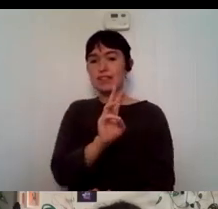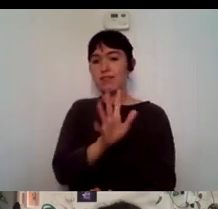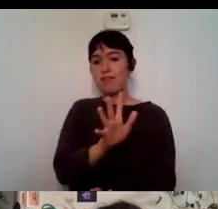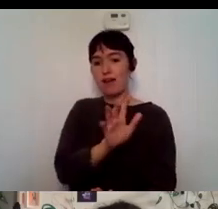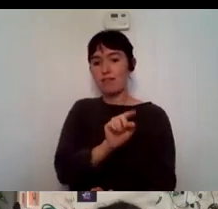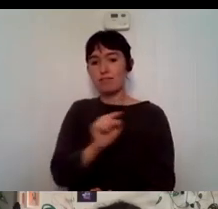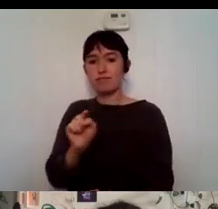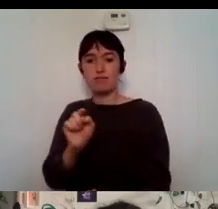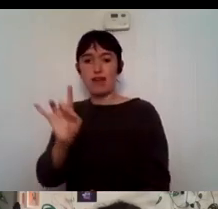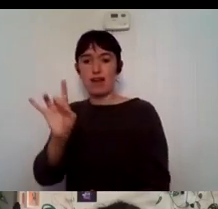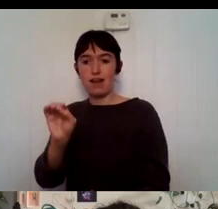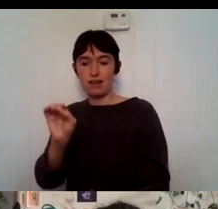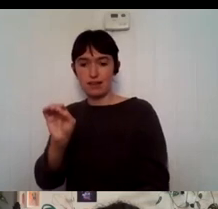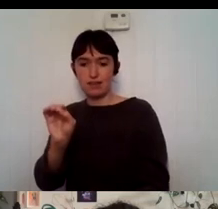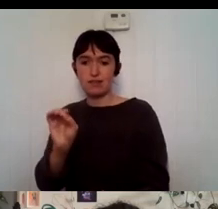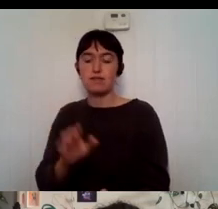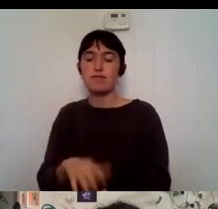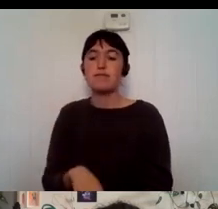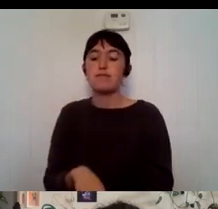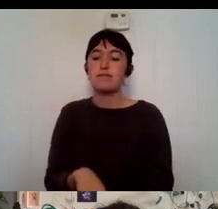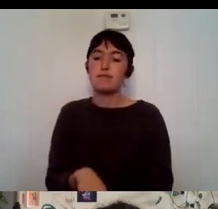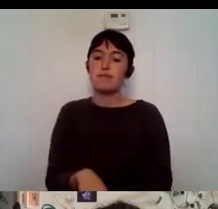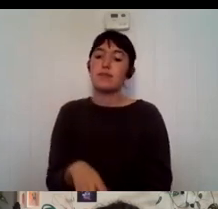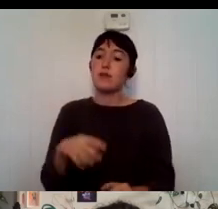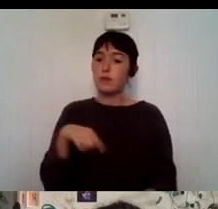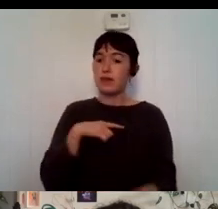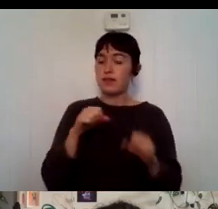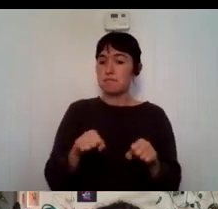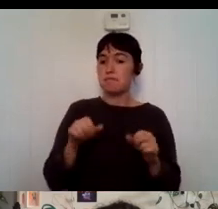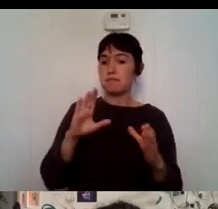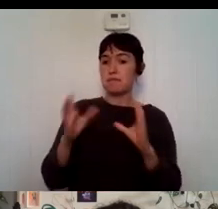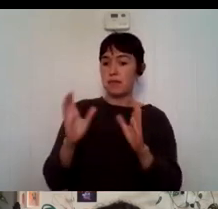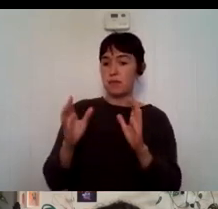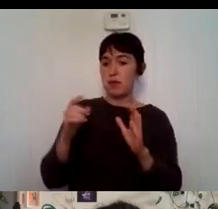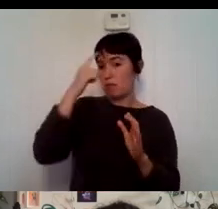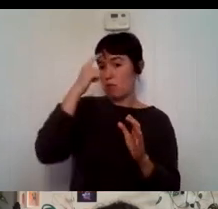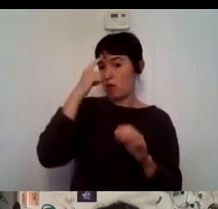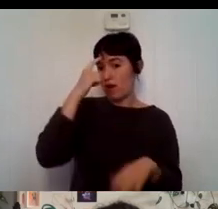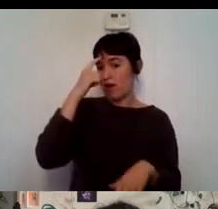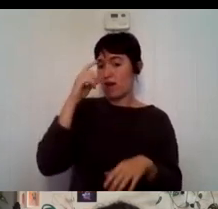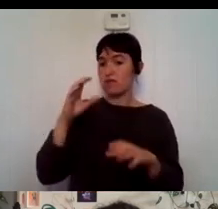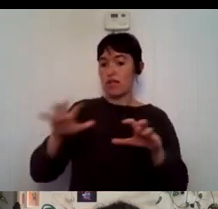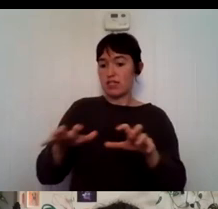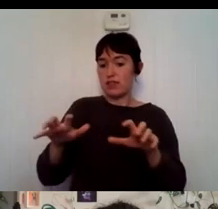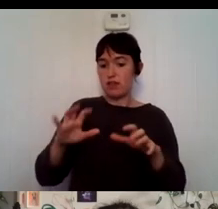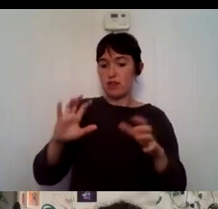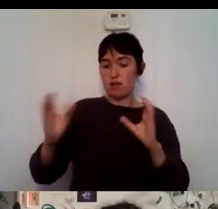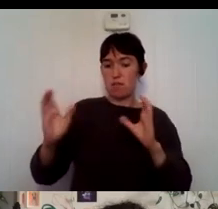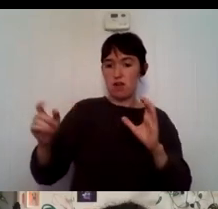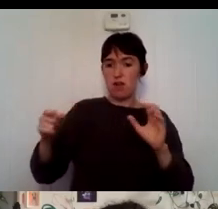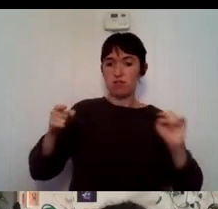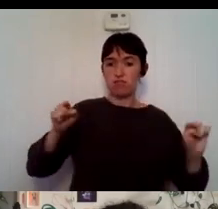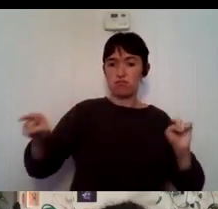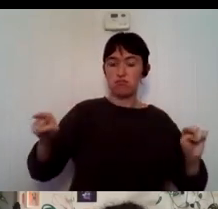So we can compare the brain's response to these kinds of things across the lifespan too, which is